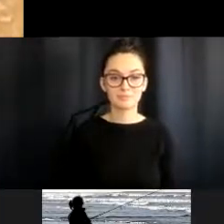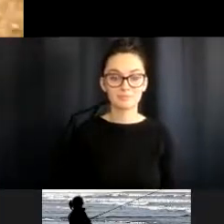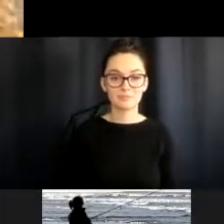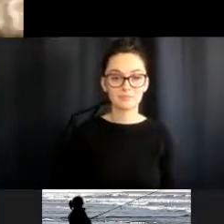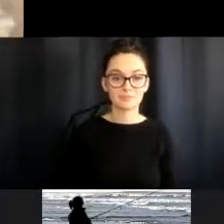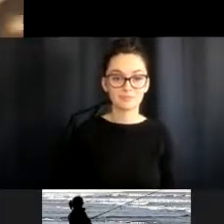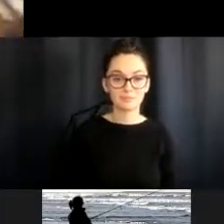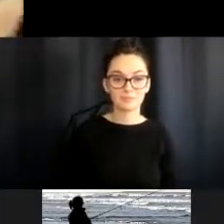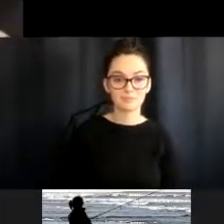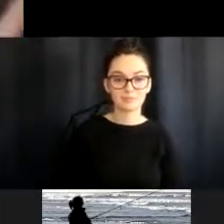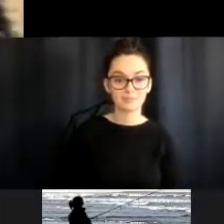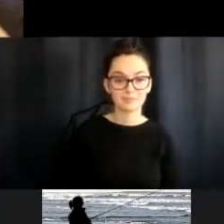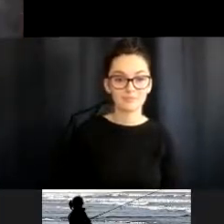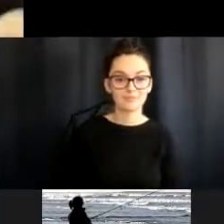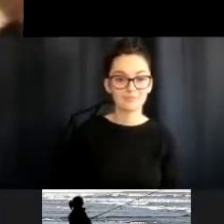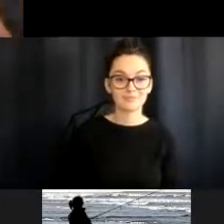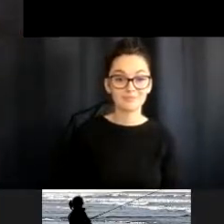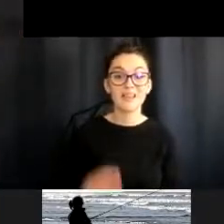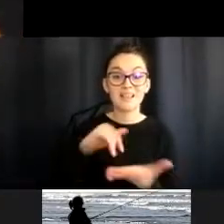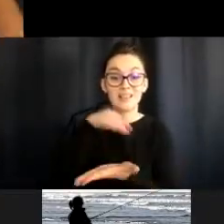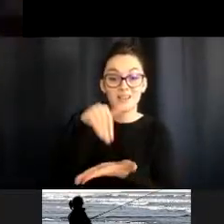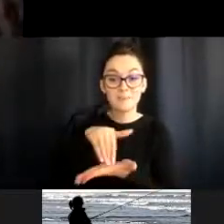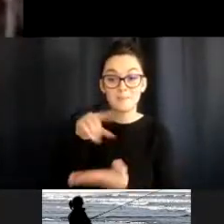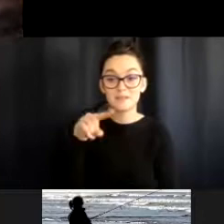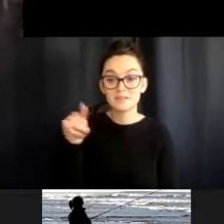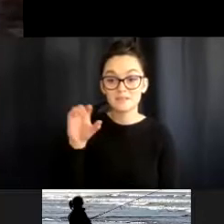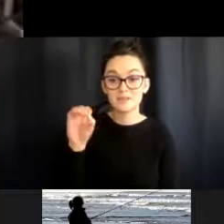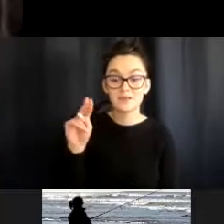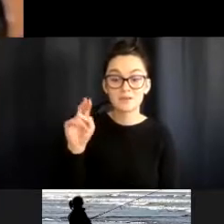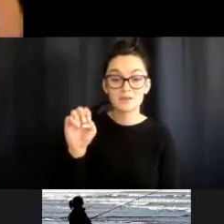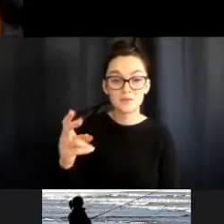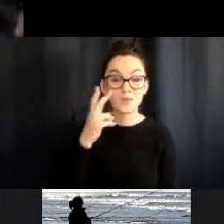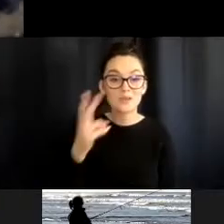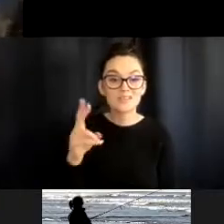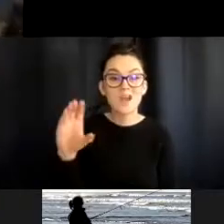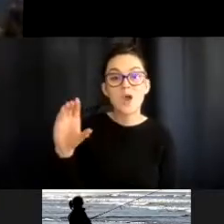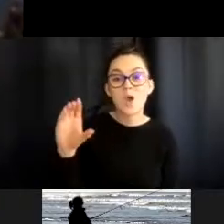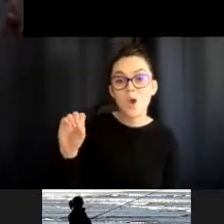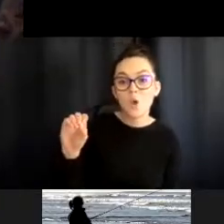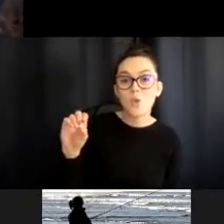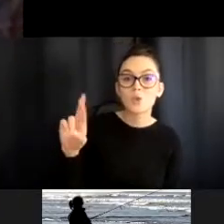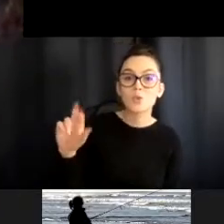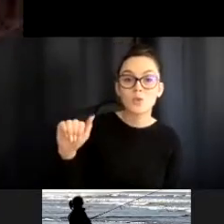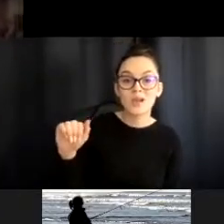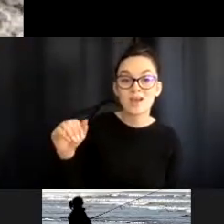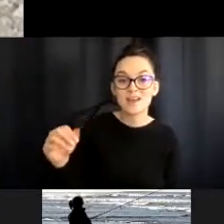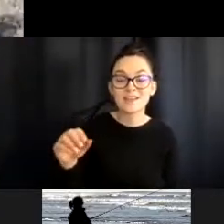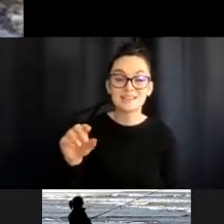And then when we get to the mid zone, we're going to see the ochre sea stars and California mussels.